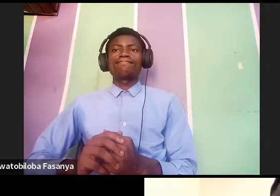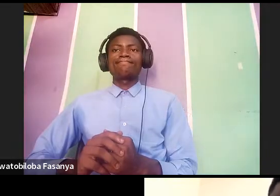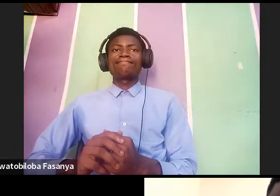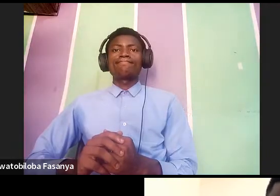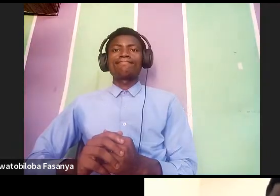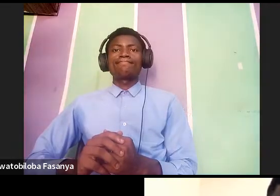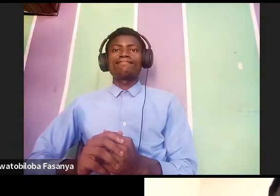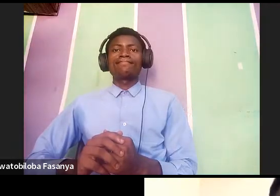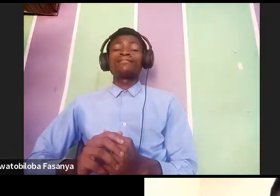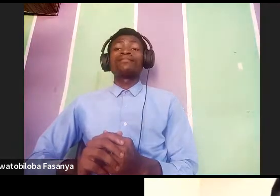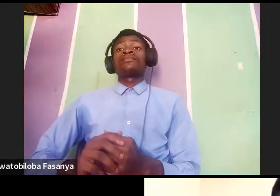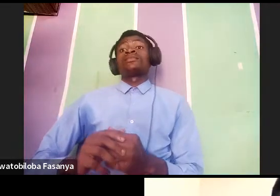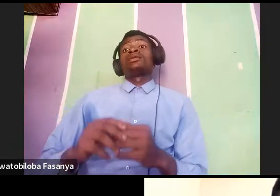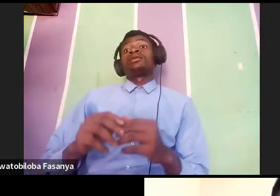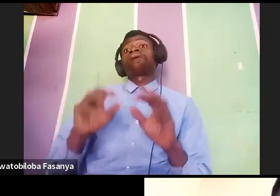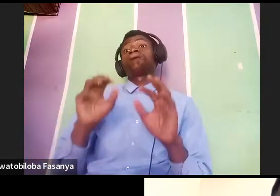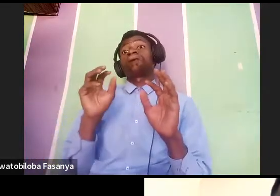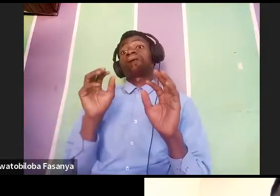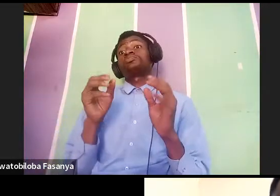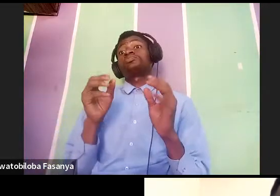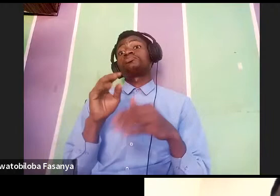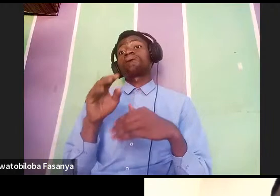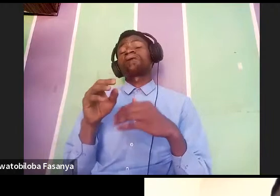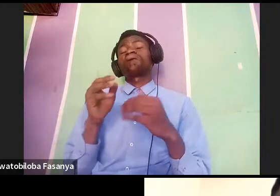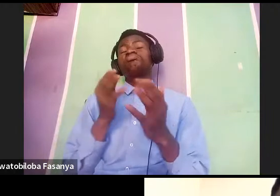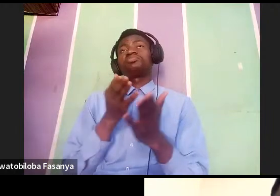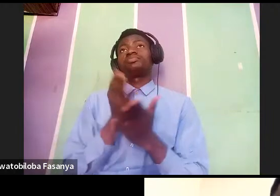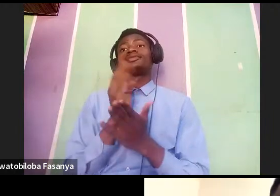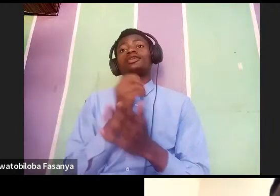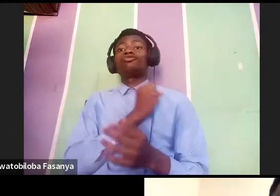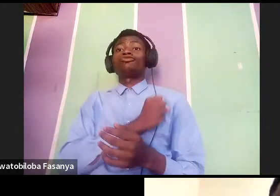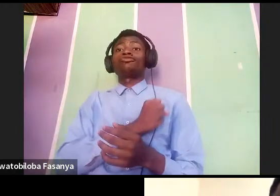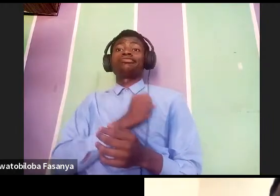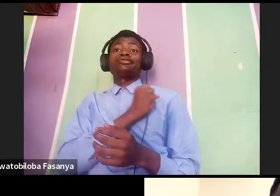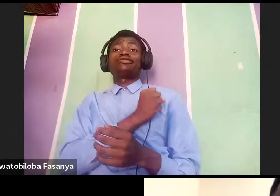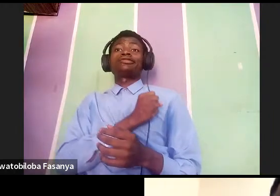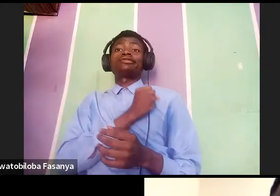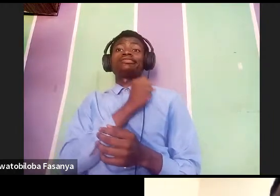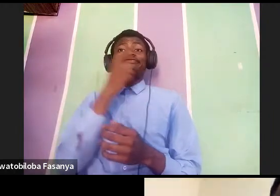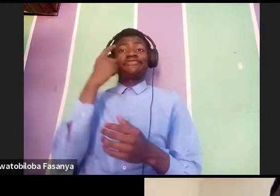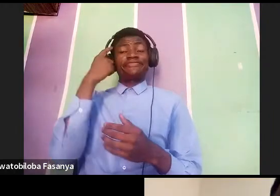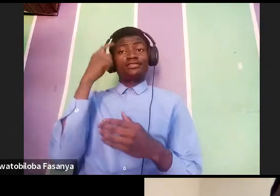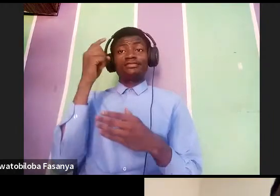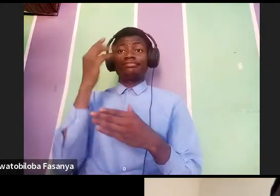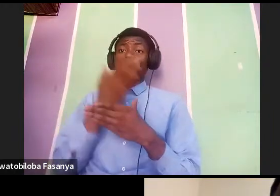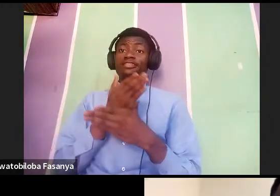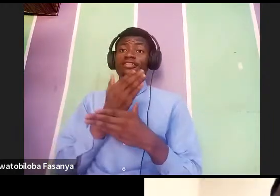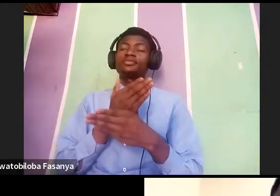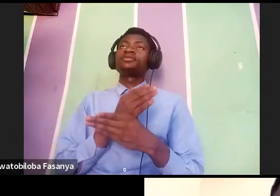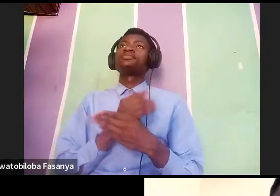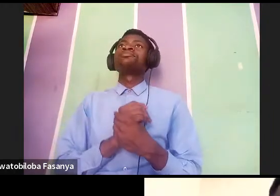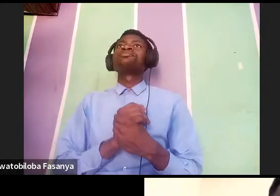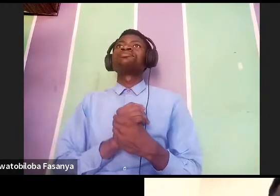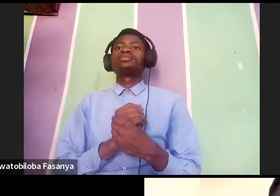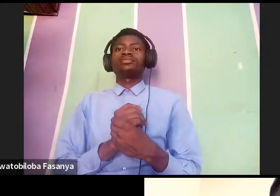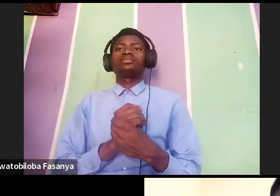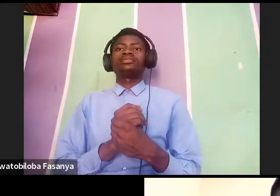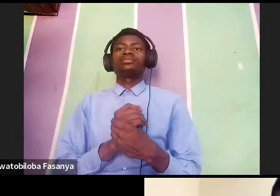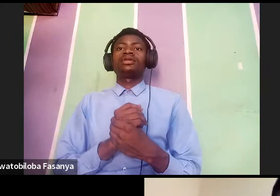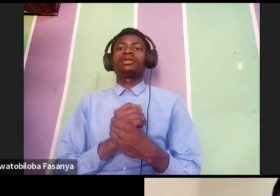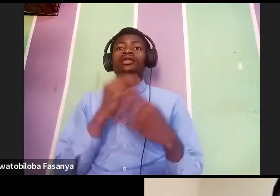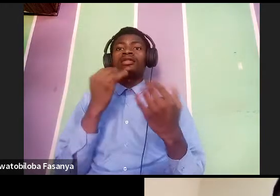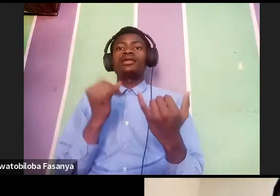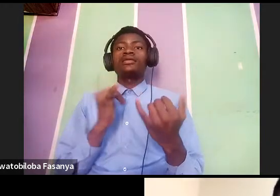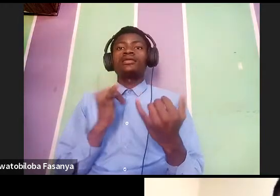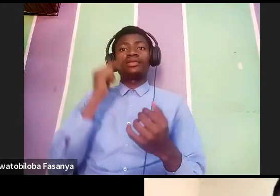All right, so, okay, thank you. Sorry for the interruption. Okay, so at this point, I think I will take